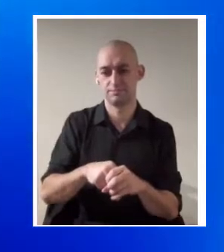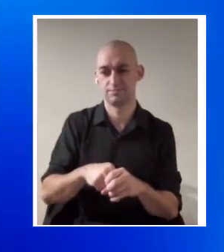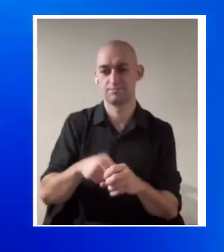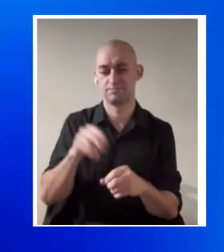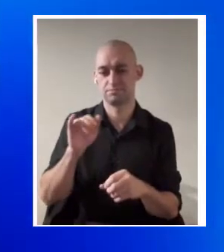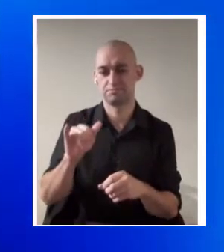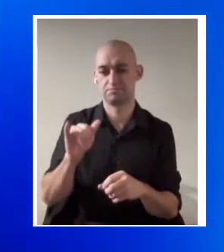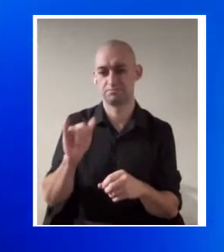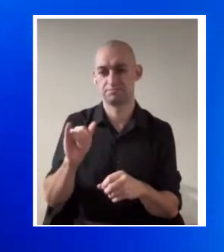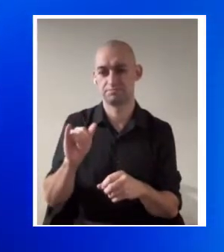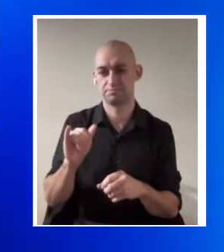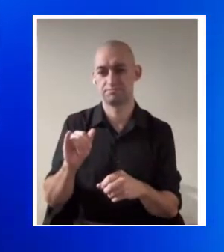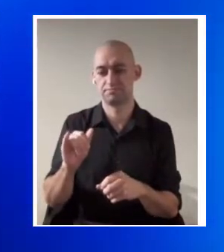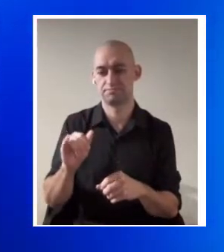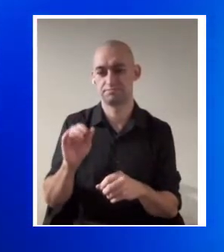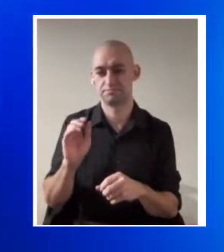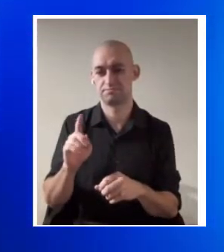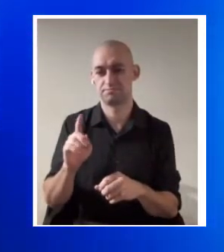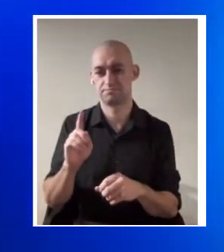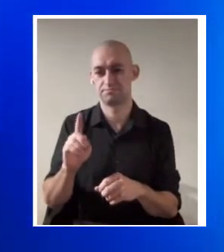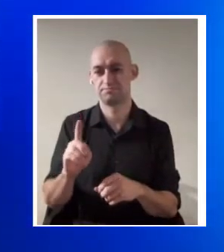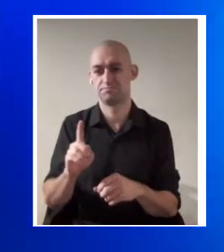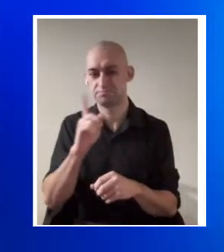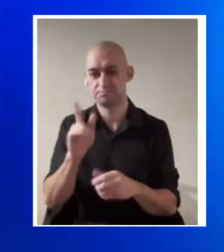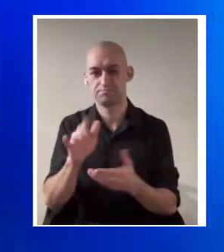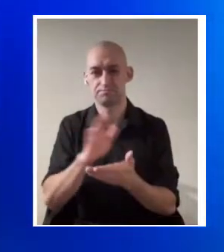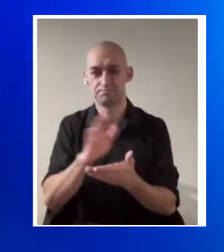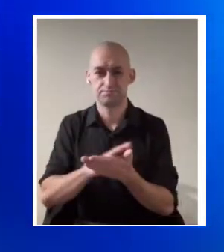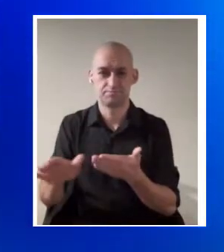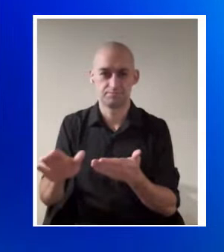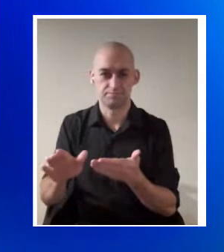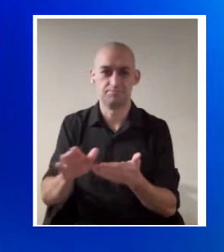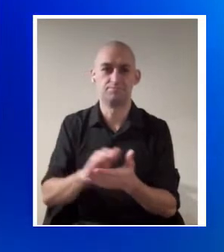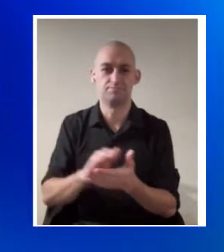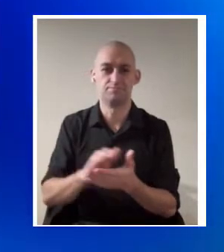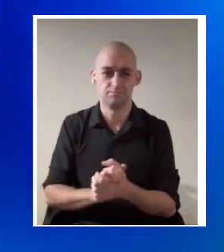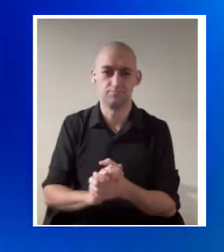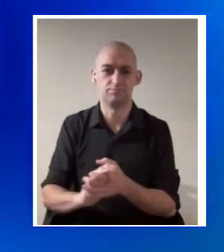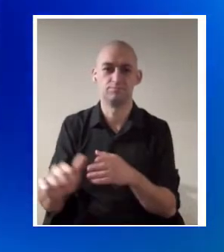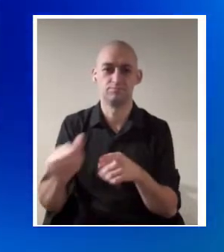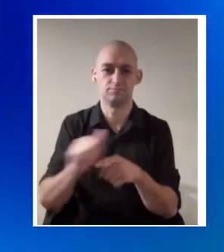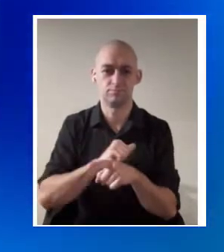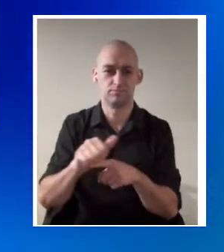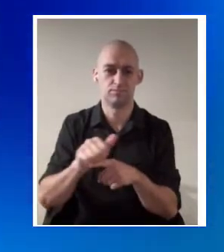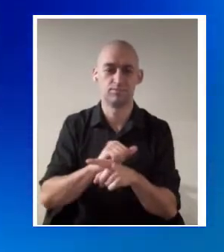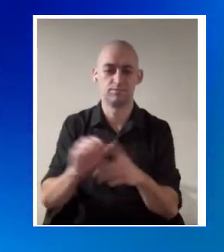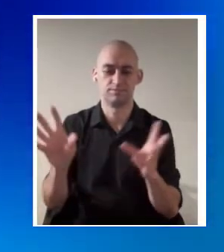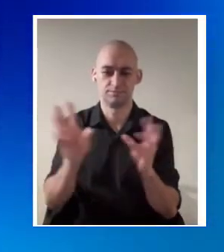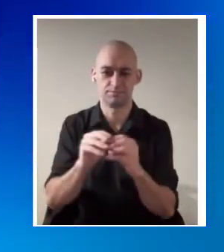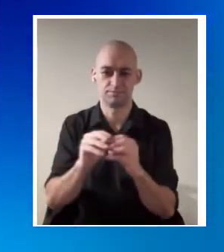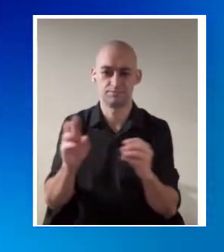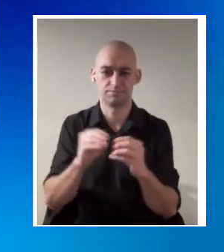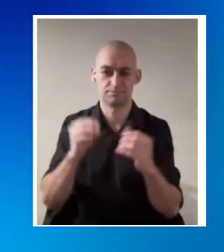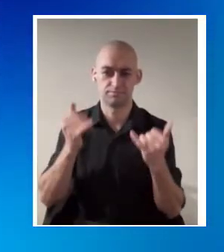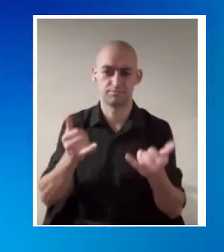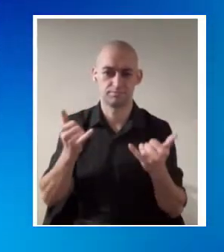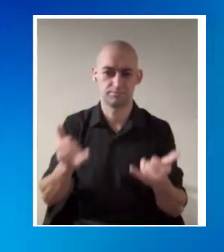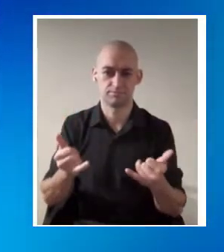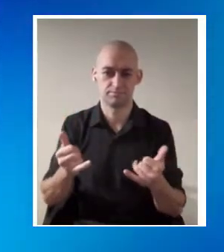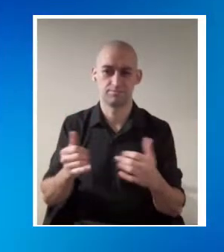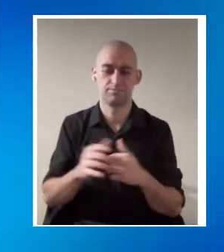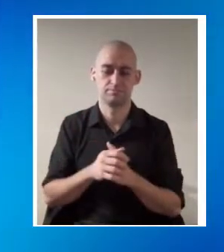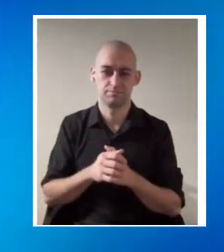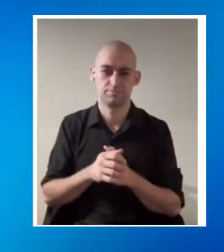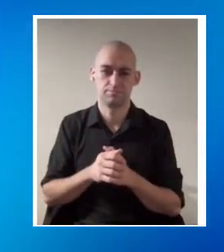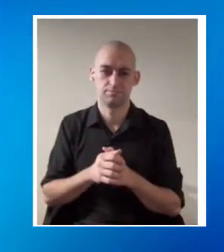you scroll down, that red, we could just, we can delete that part. Yeah, just say insert poll. Yeah. Oh, just say insert